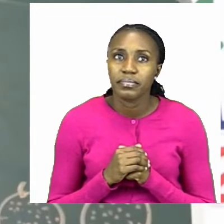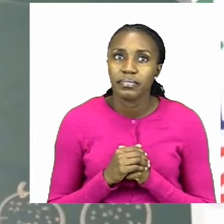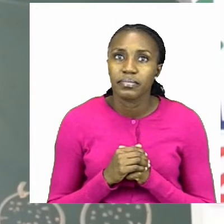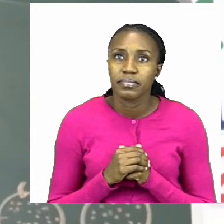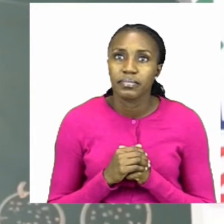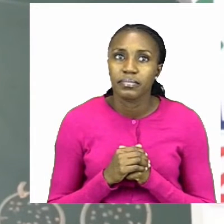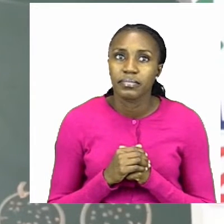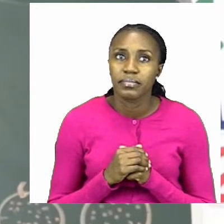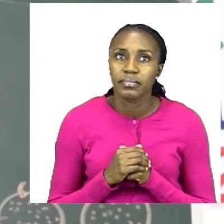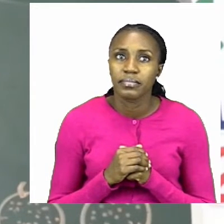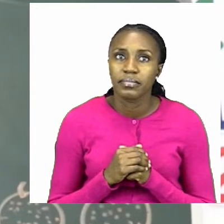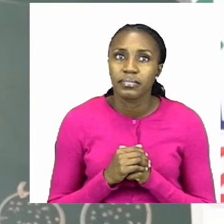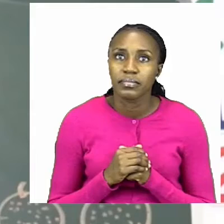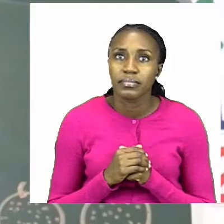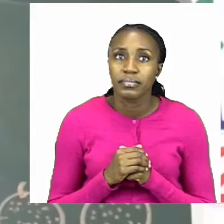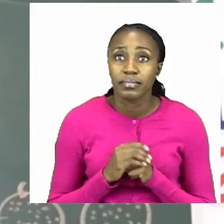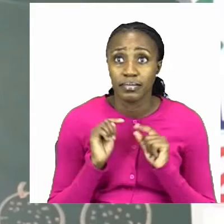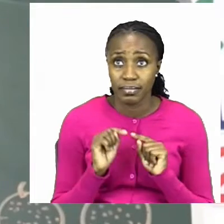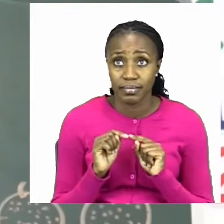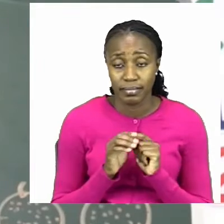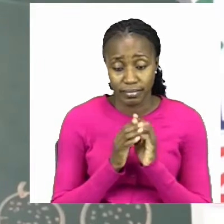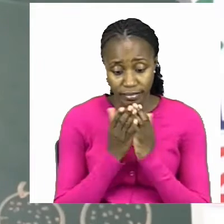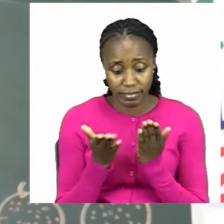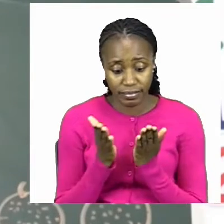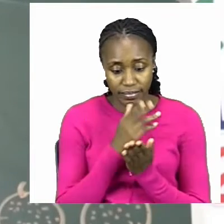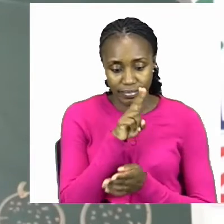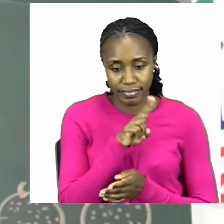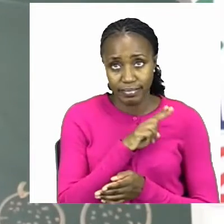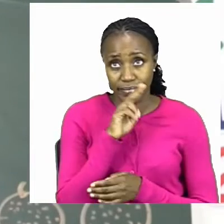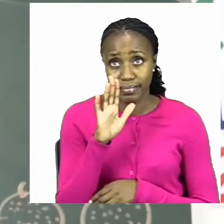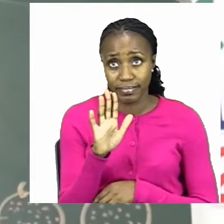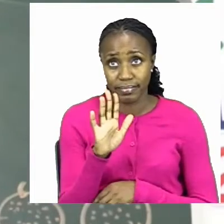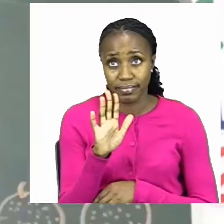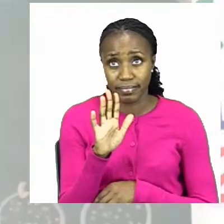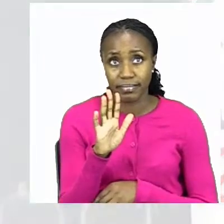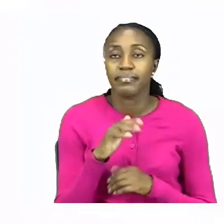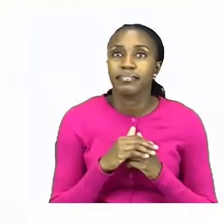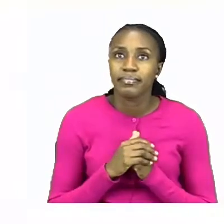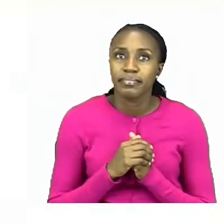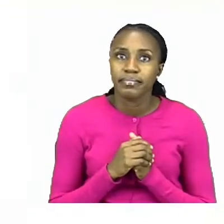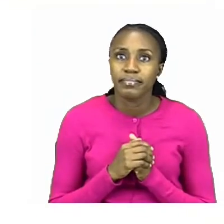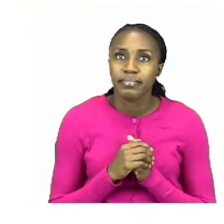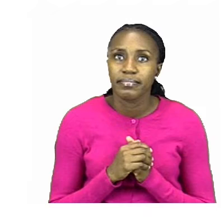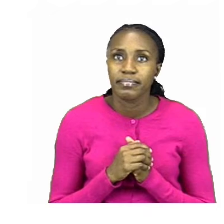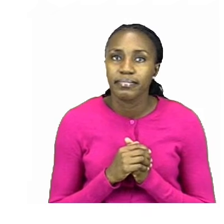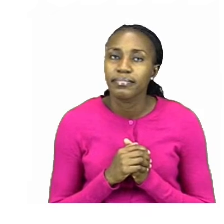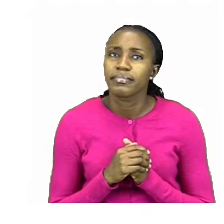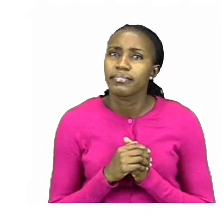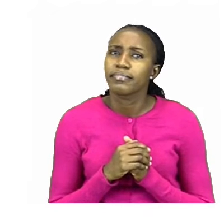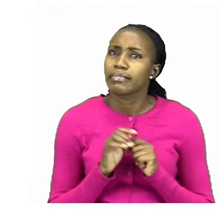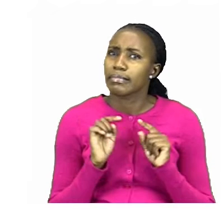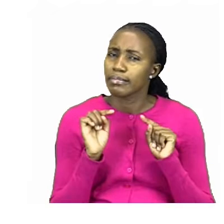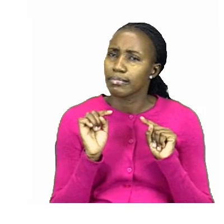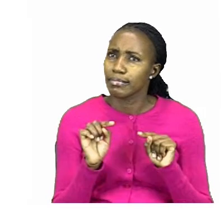you do that, let's quickly turn our booklets to page 25. Now here, we have